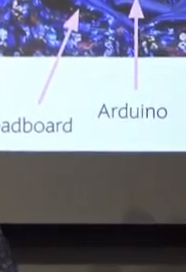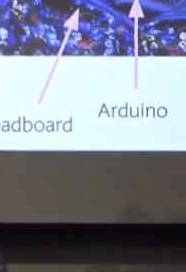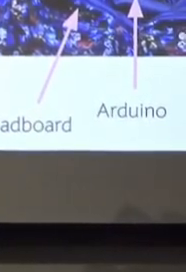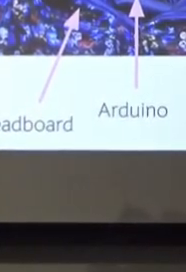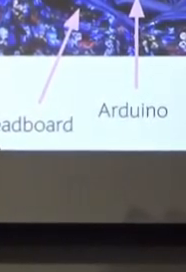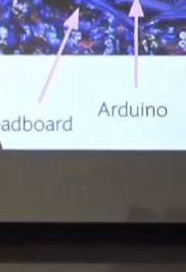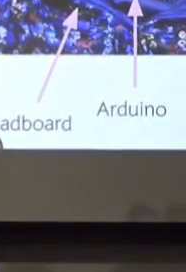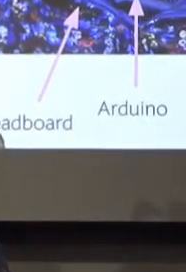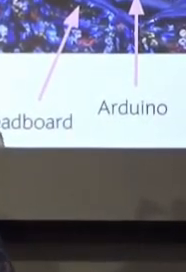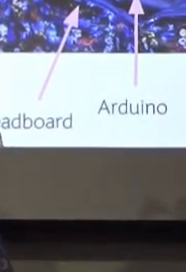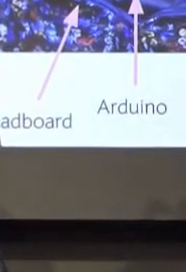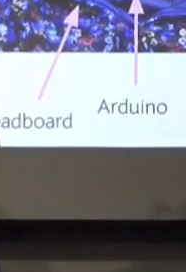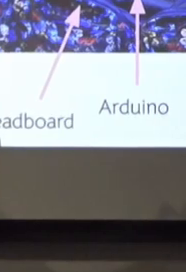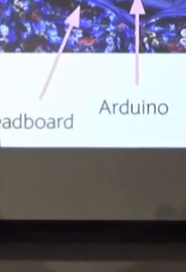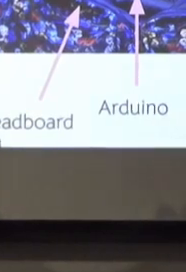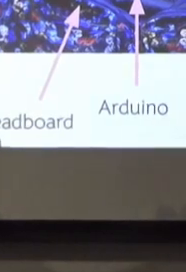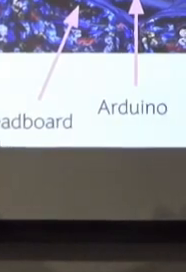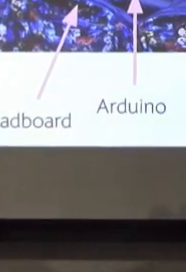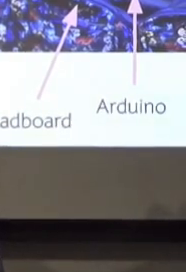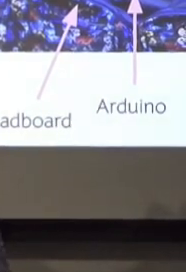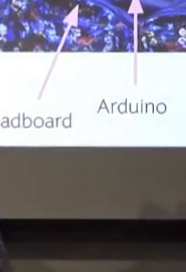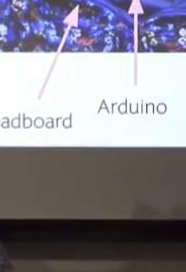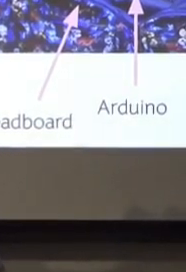You should see the butterfly is moving.